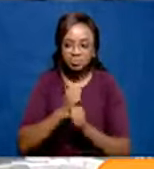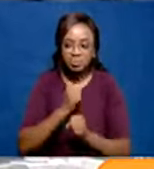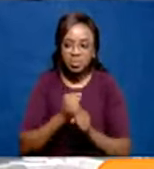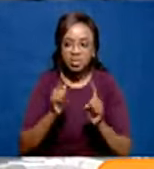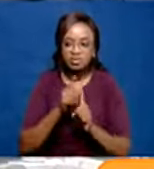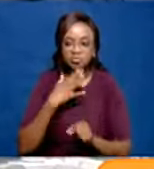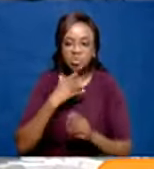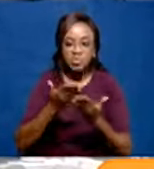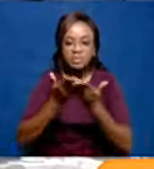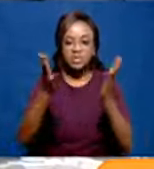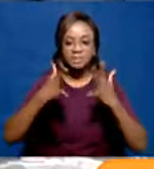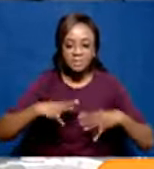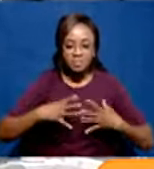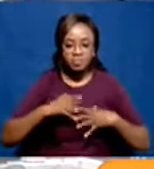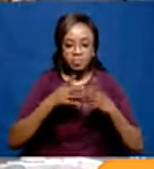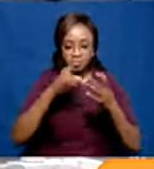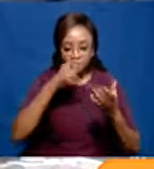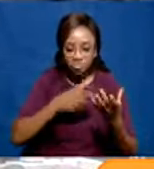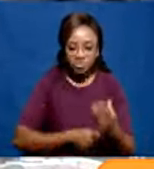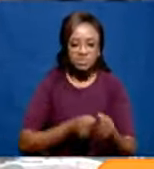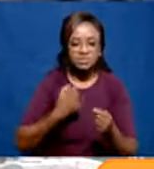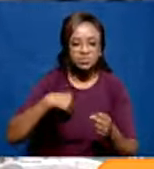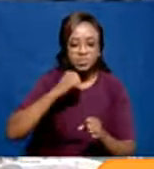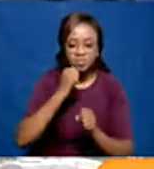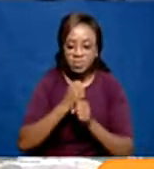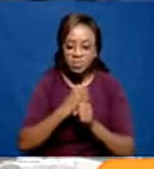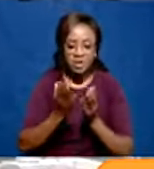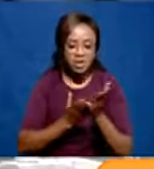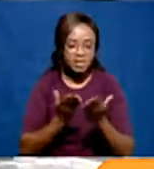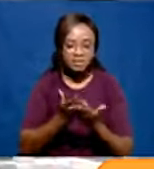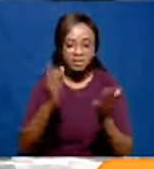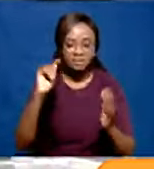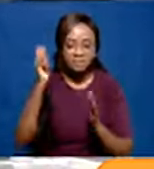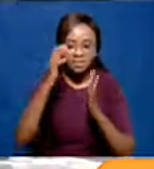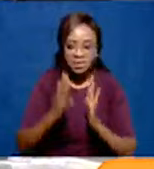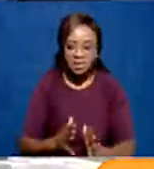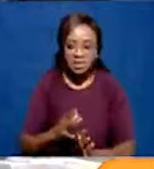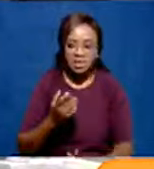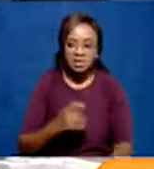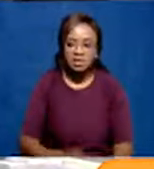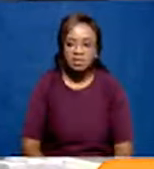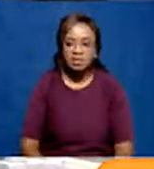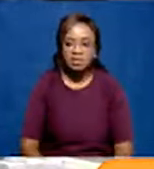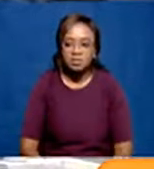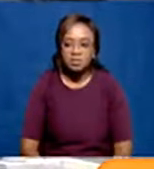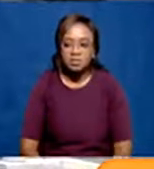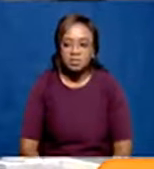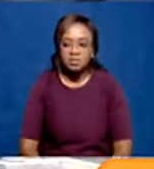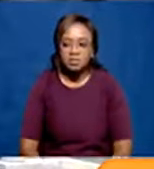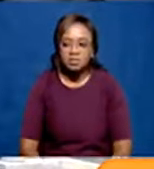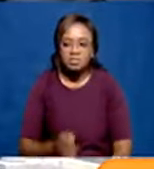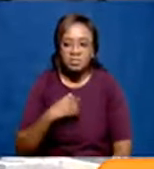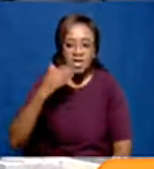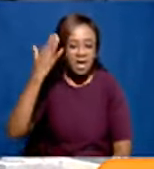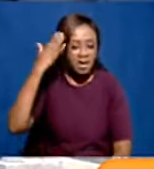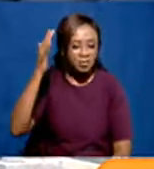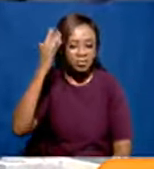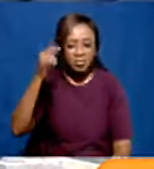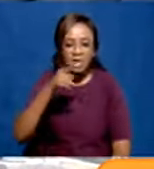trust that we are going to act in the best interest of Kenyans. I've told you the logic that led to this point. Yes. I don't know why Dr.